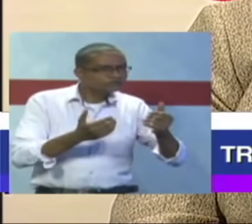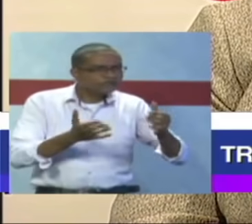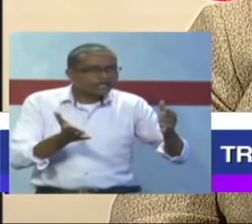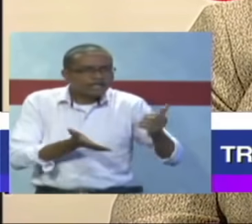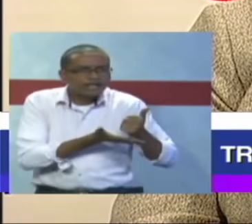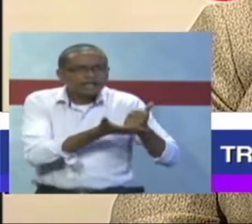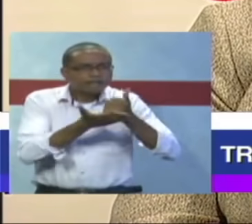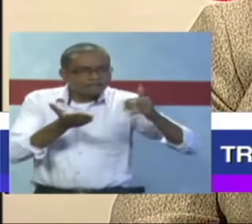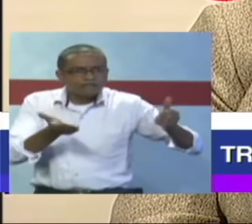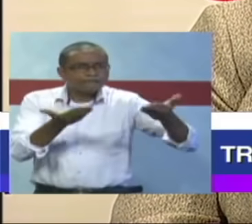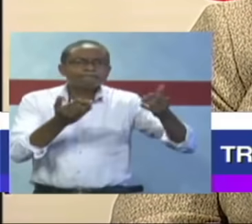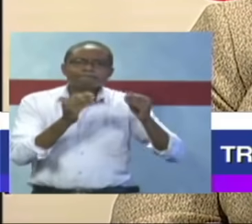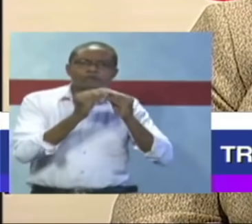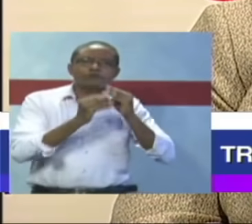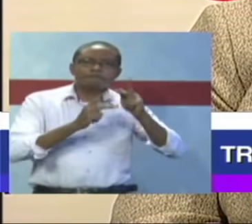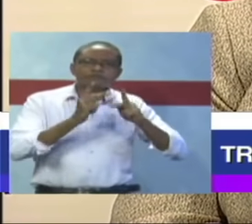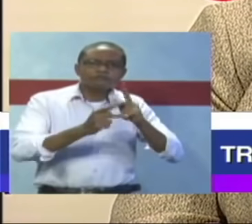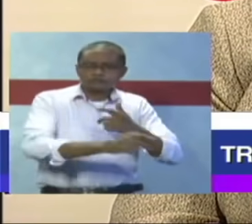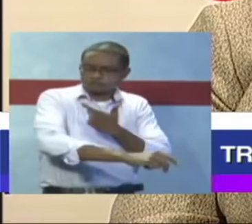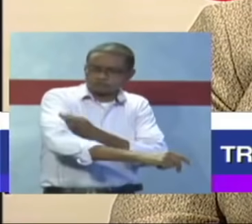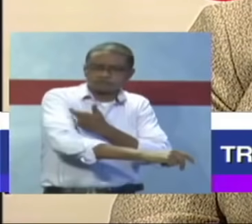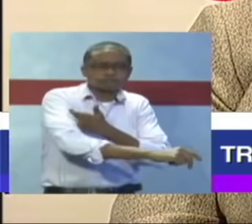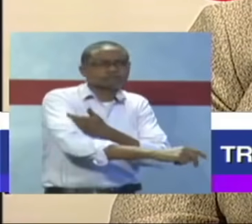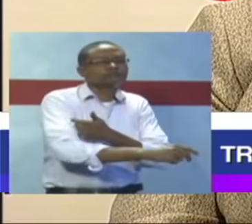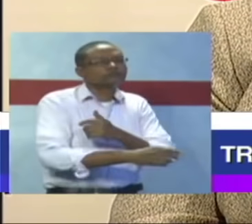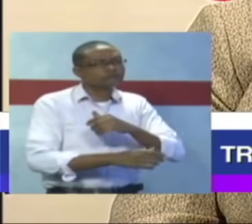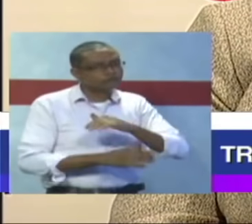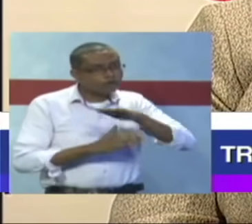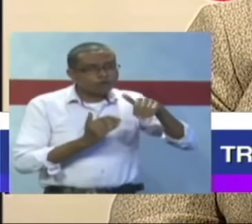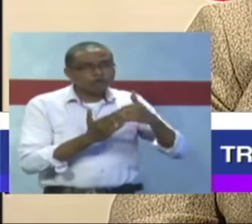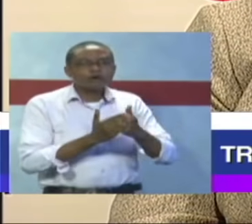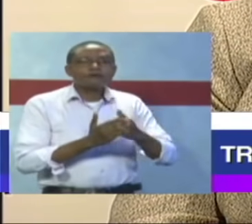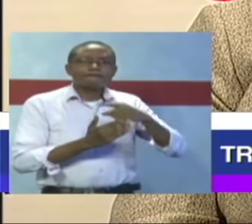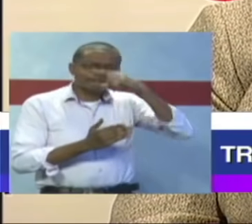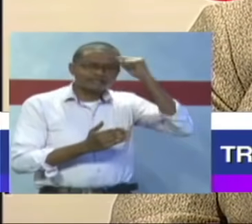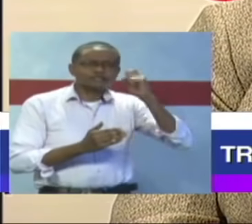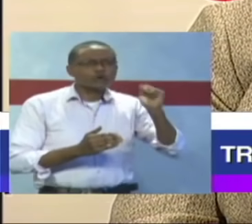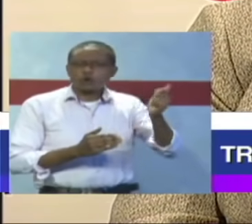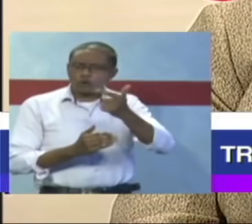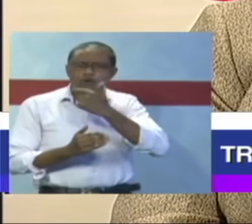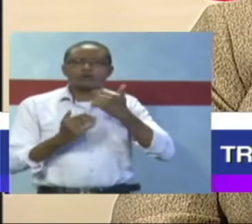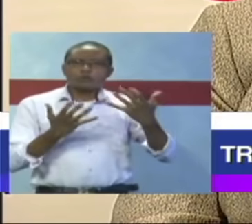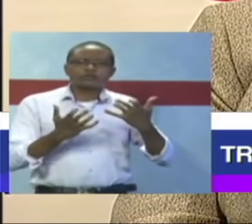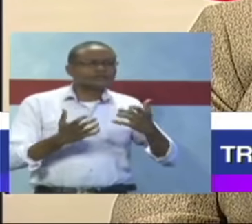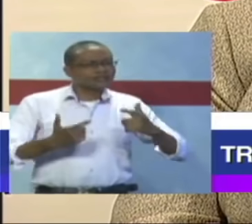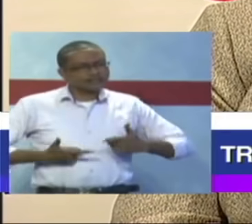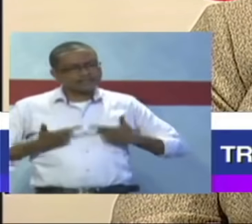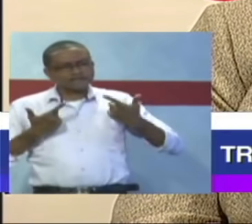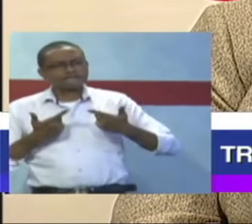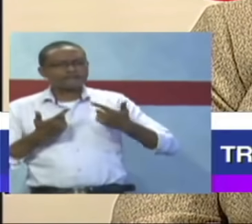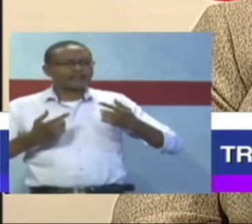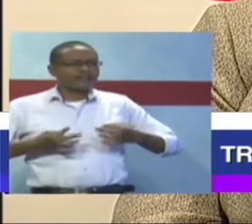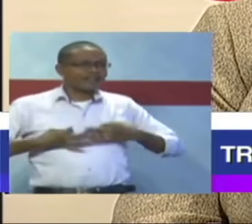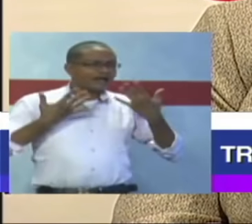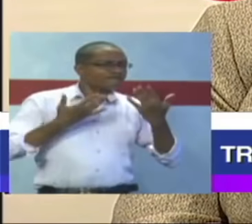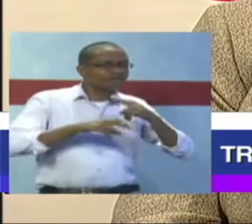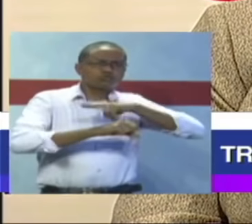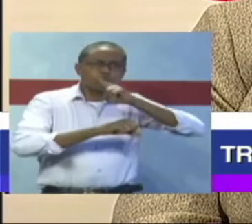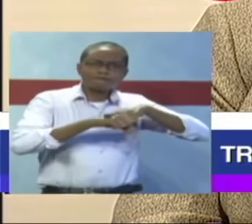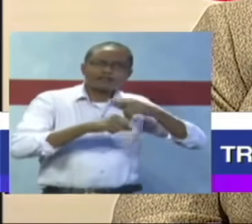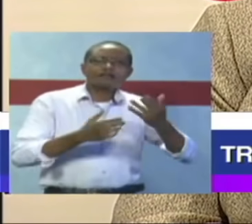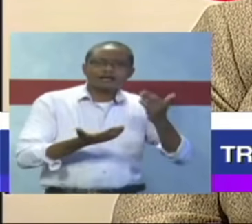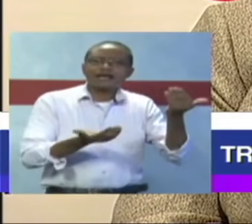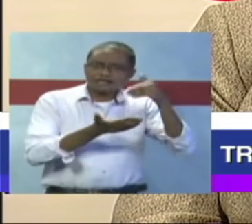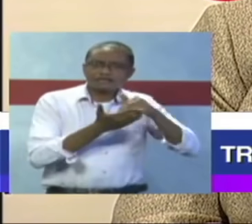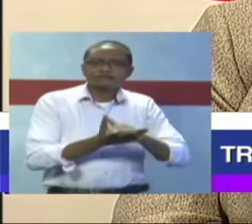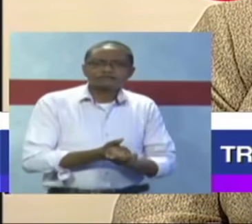and vaccinate as much persons as possible, because we all want to return to some sort of normalcy, especially in light of